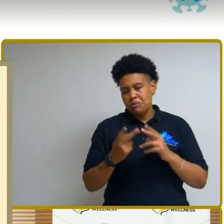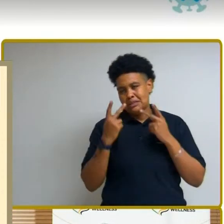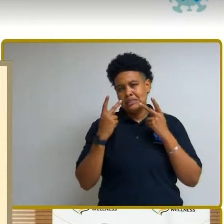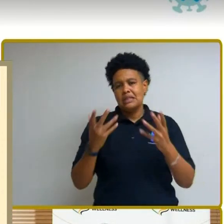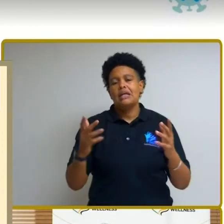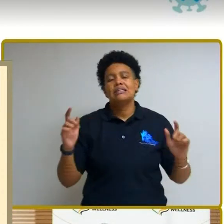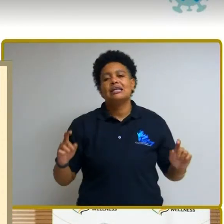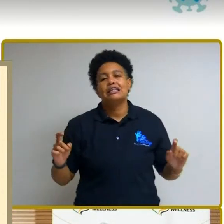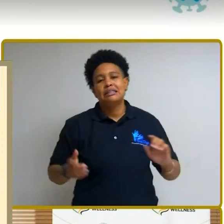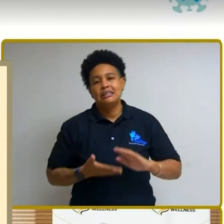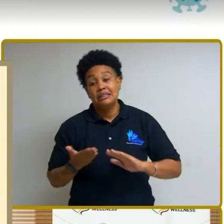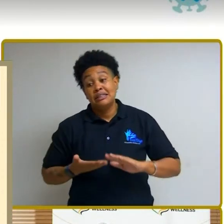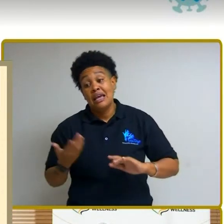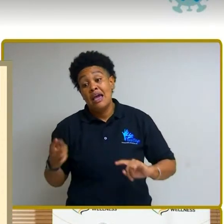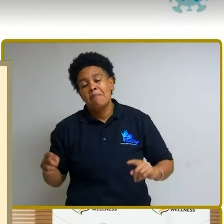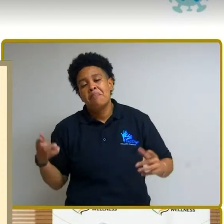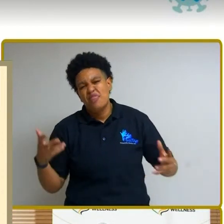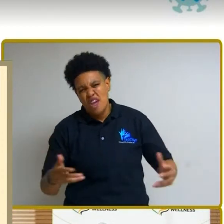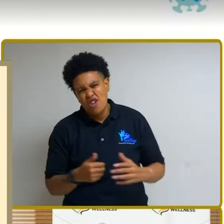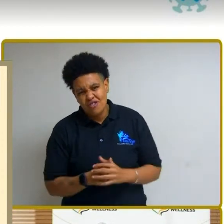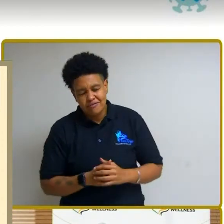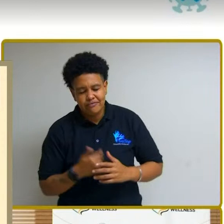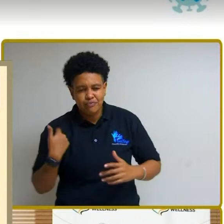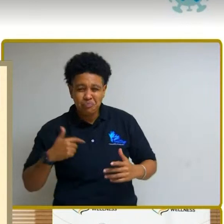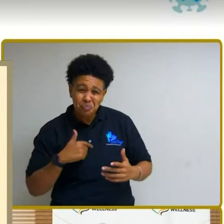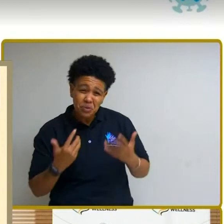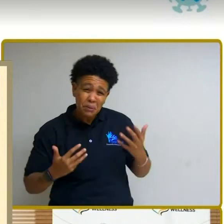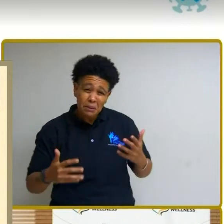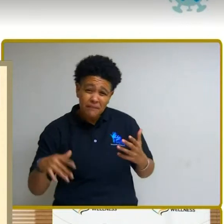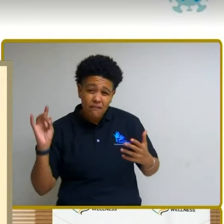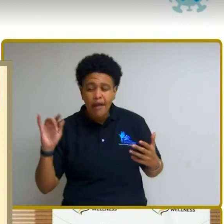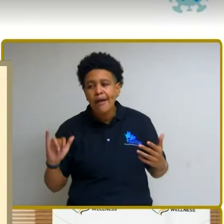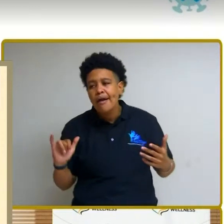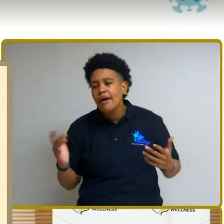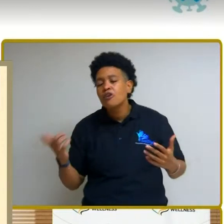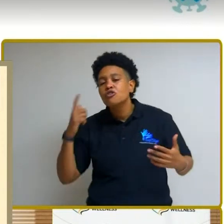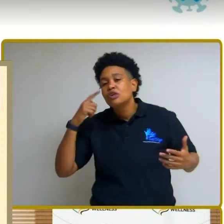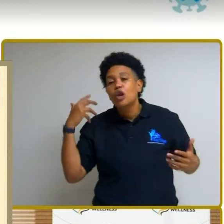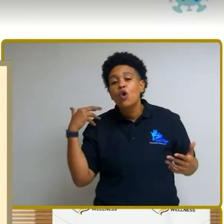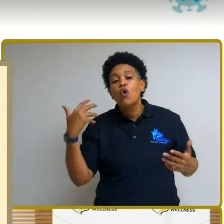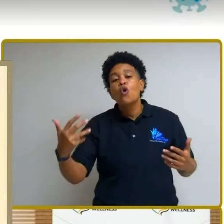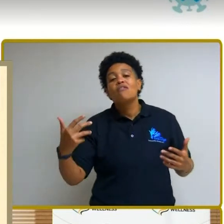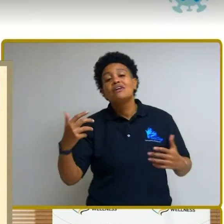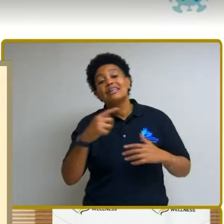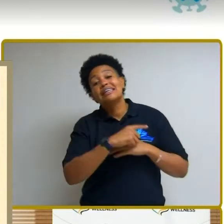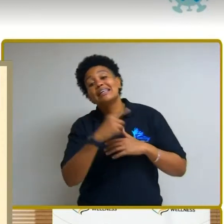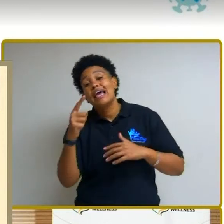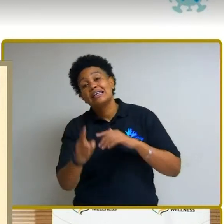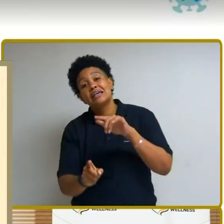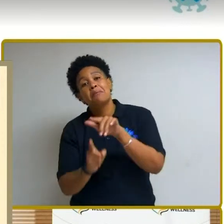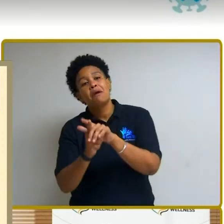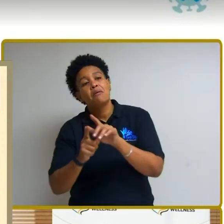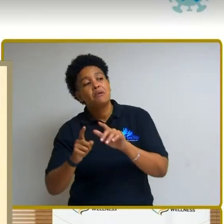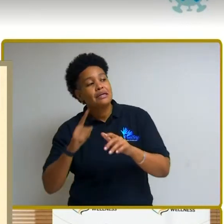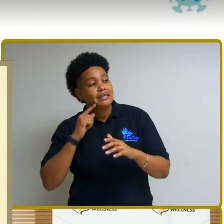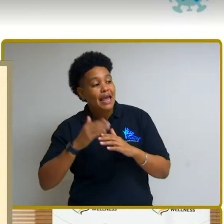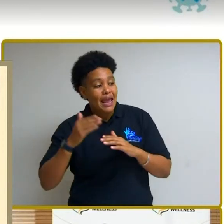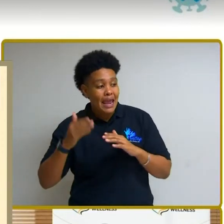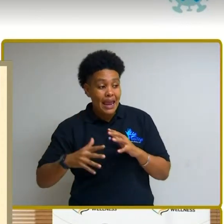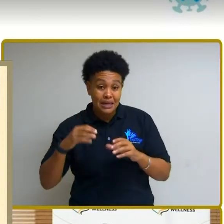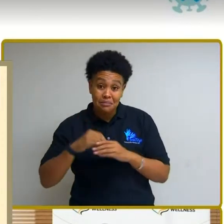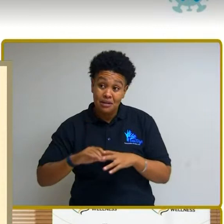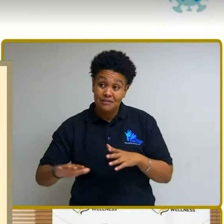of testing that were there. So we may find that over the days to come that the end part of